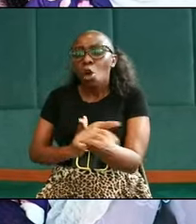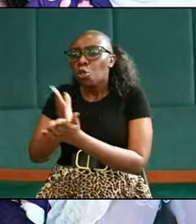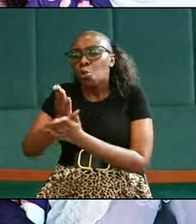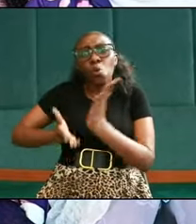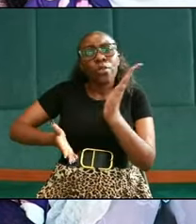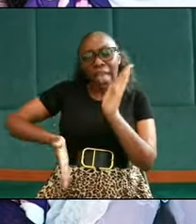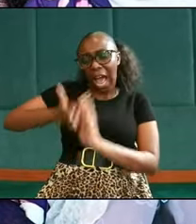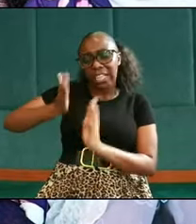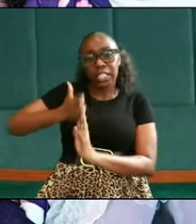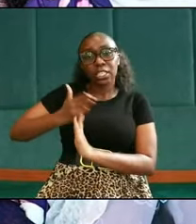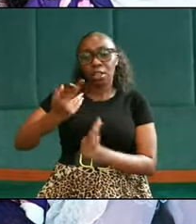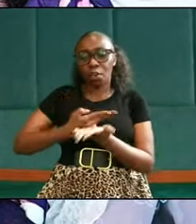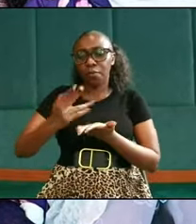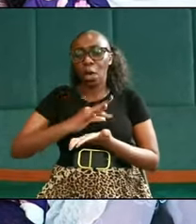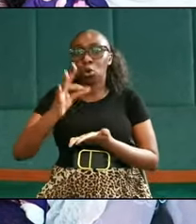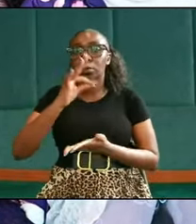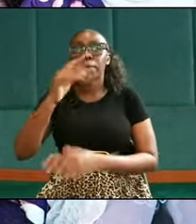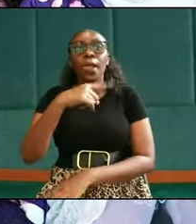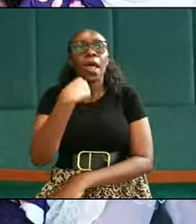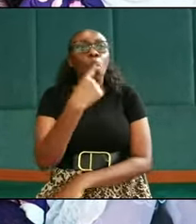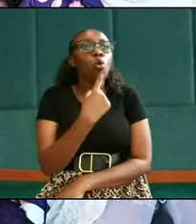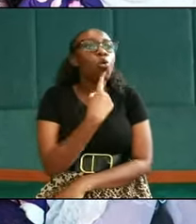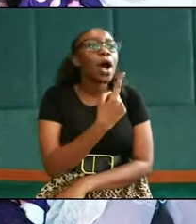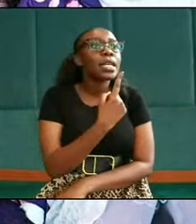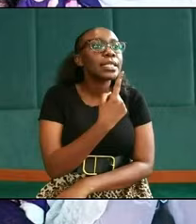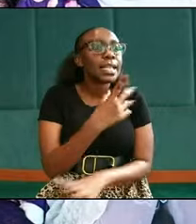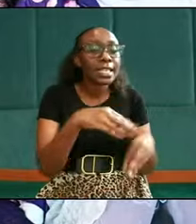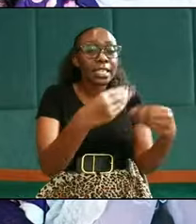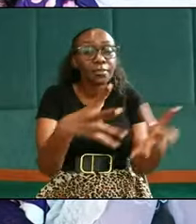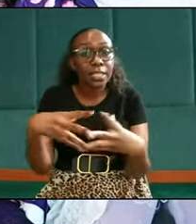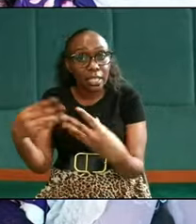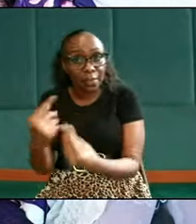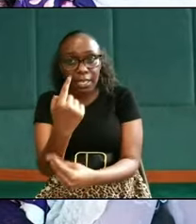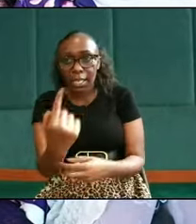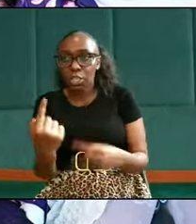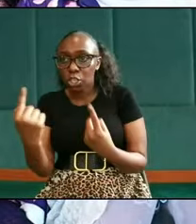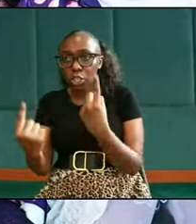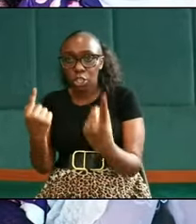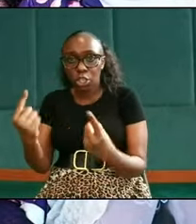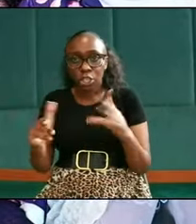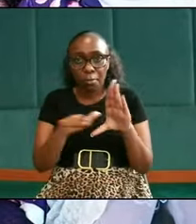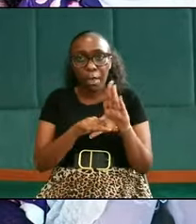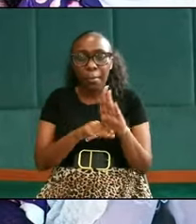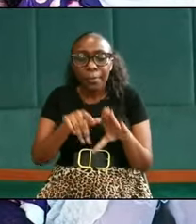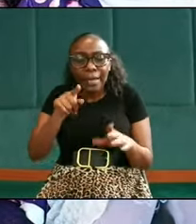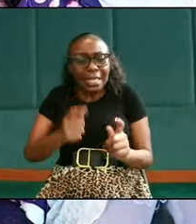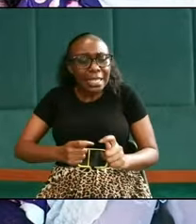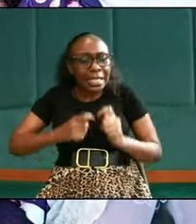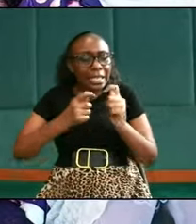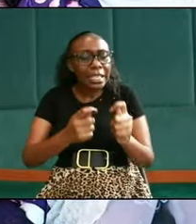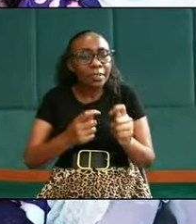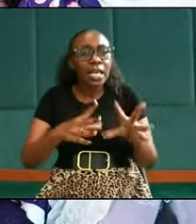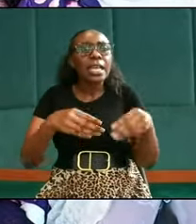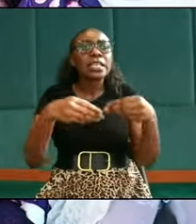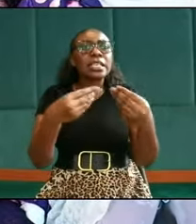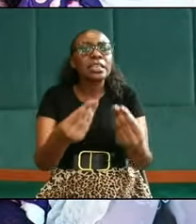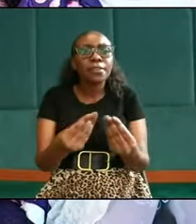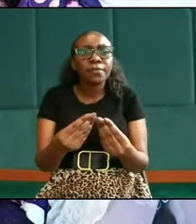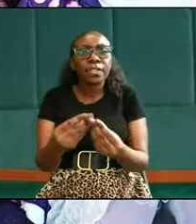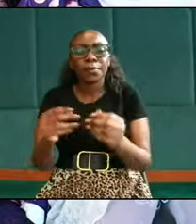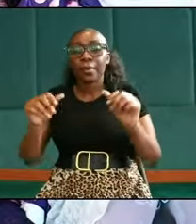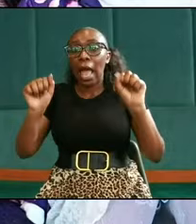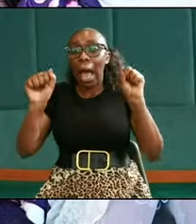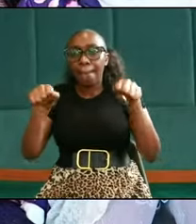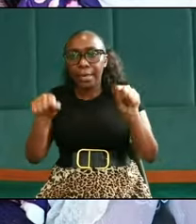Holy Spirit, who apportions to each member as he wills, the gifts provide all abilities and ministries needed by